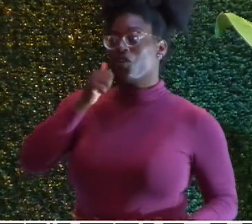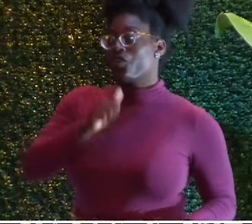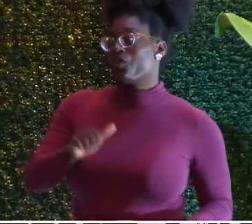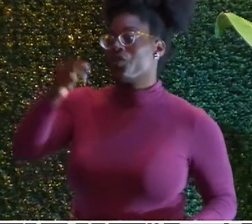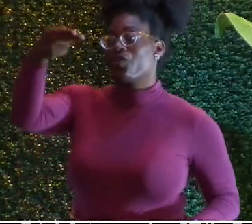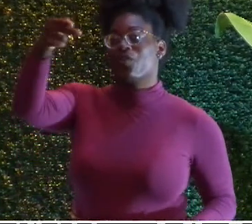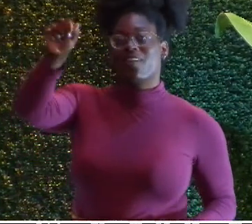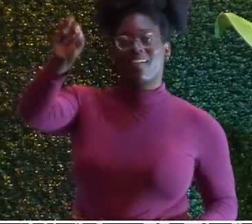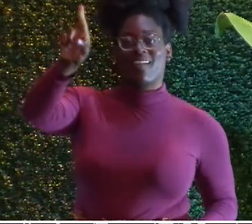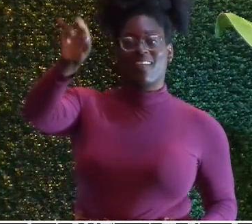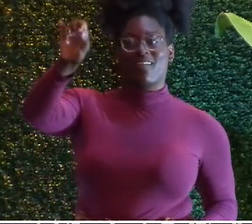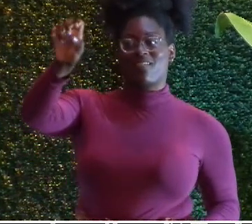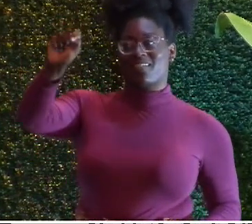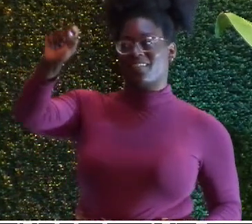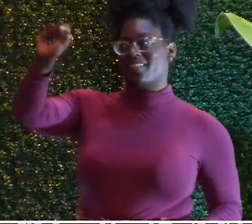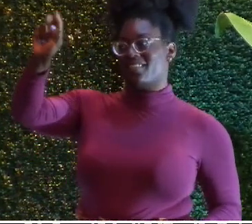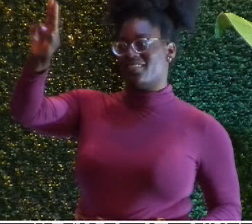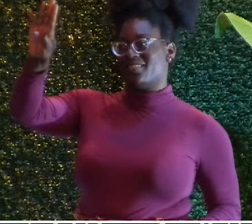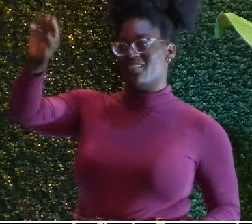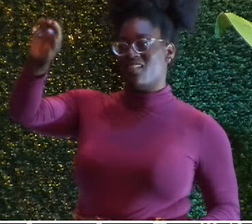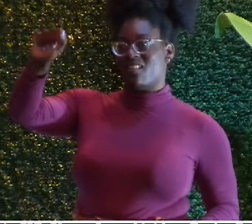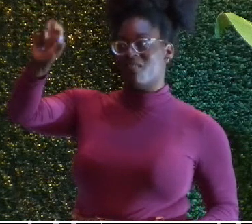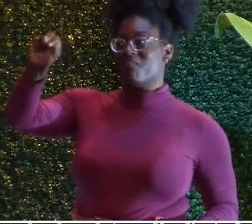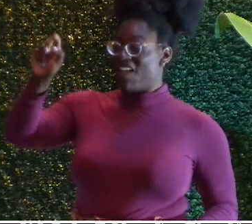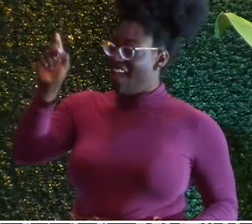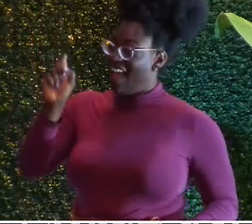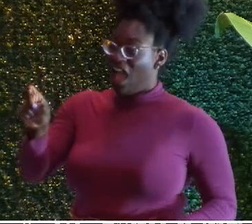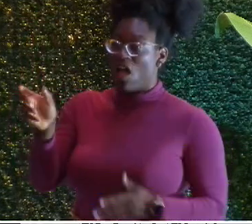on. had to leave some people behind. Yes.